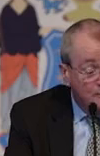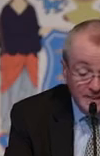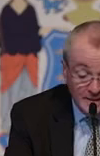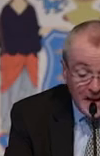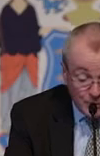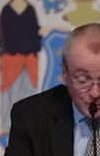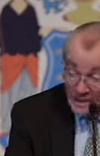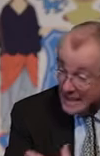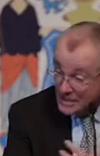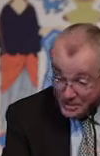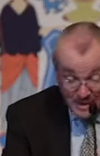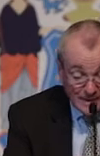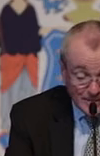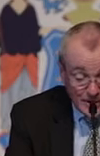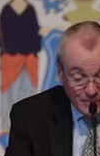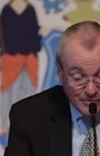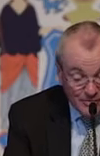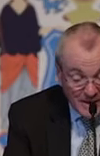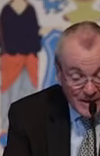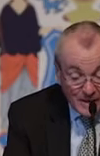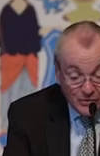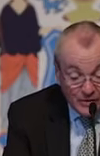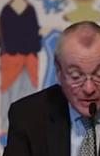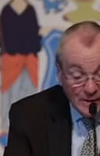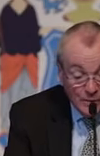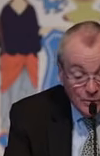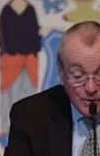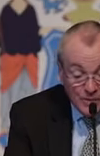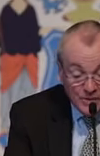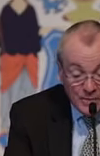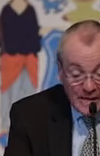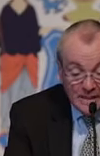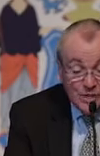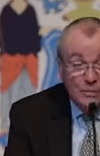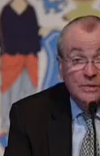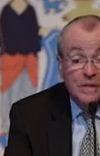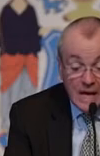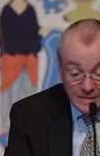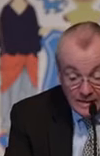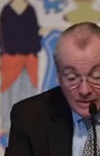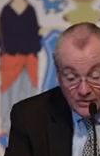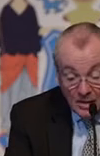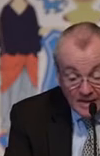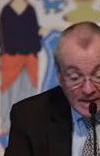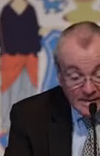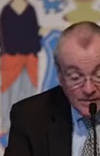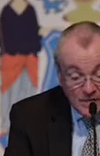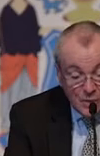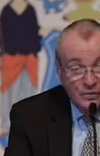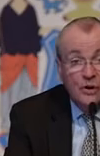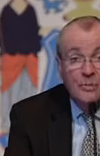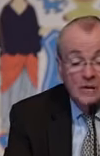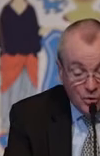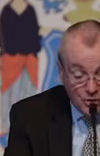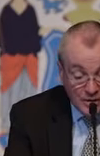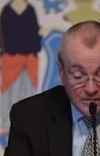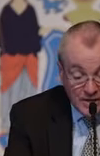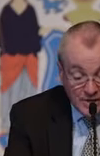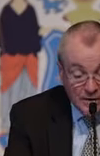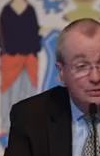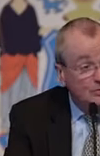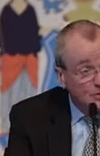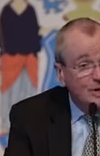Tomorrow, I will be, and I suspect I'll have company from my colleagues here, will be with Commanding General Todd Semonite of the U.S. Army Corps